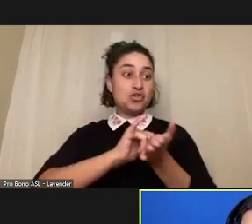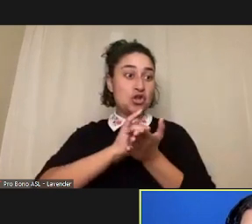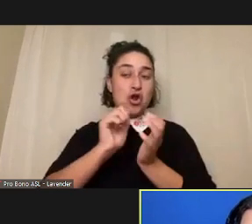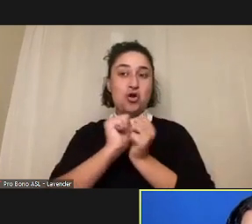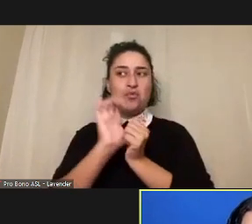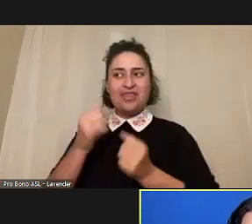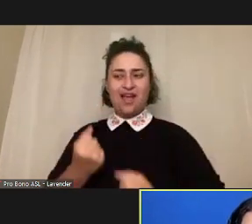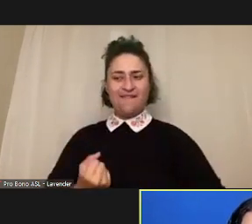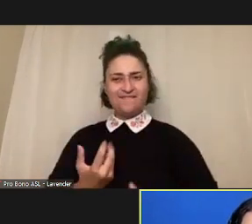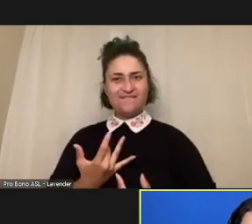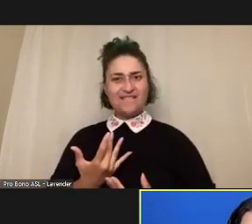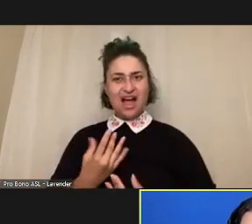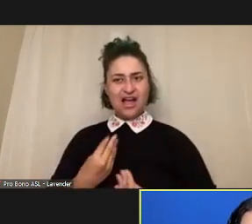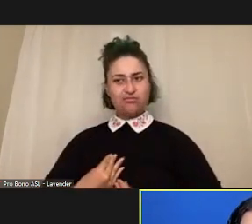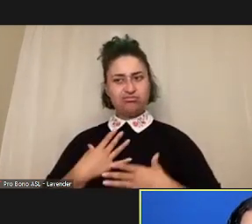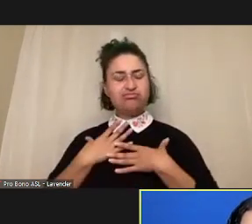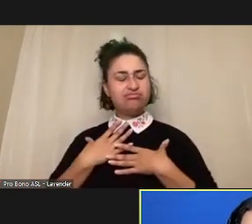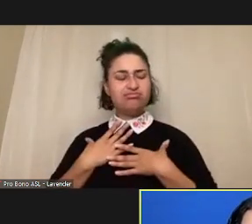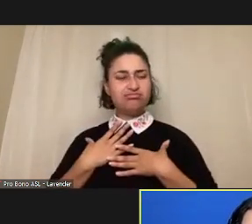me